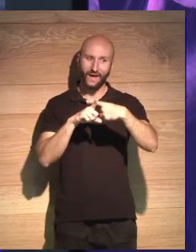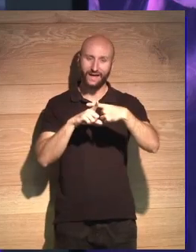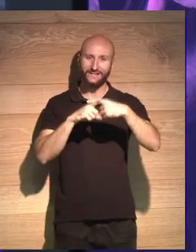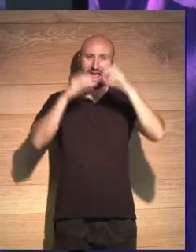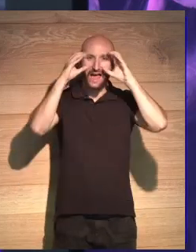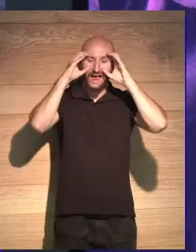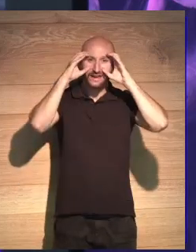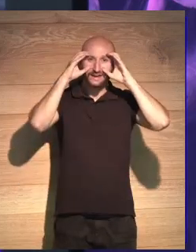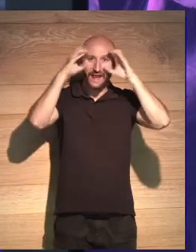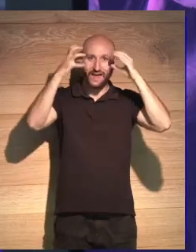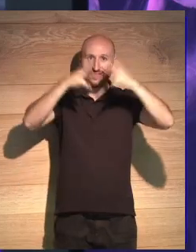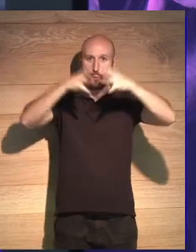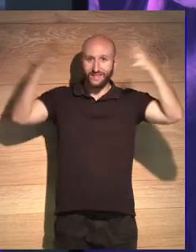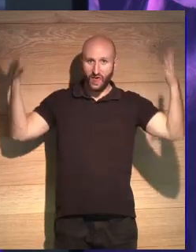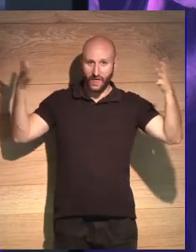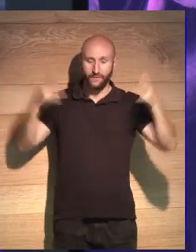reality.